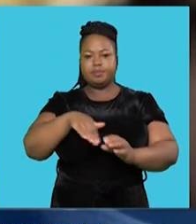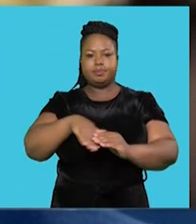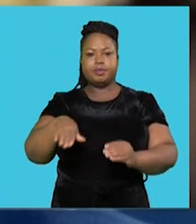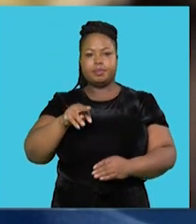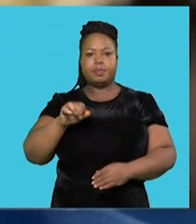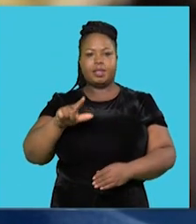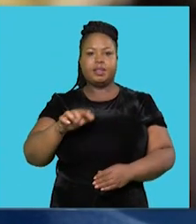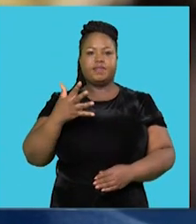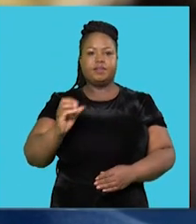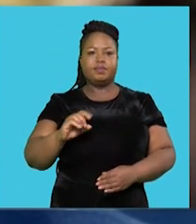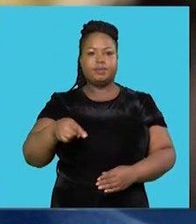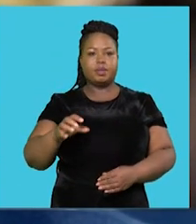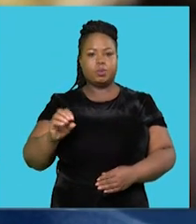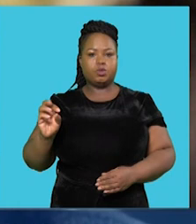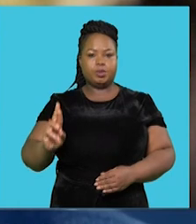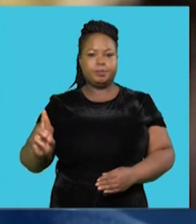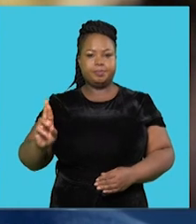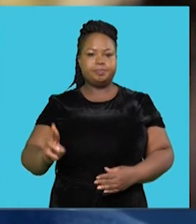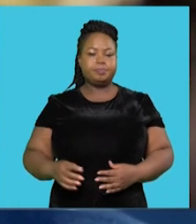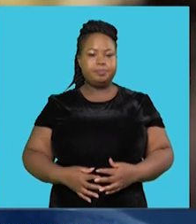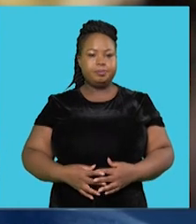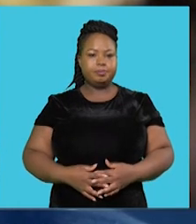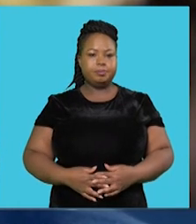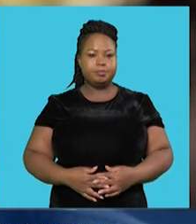ngebheyili ye-R50,000.